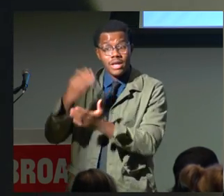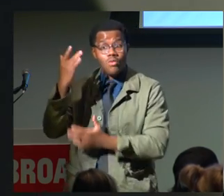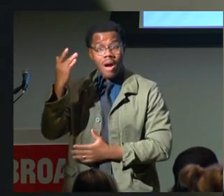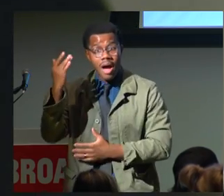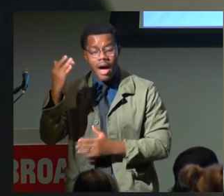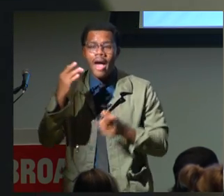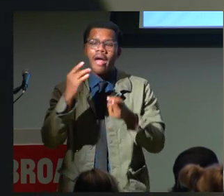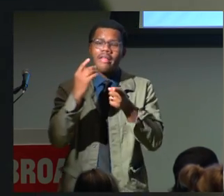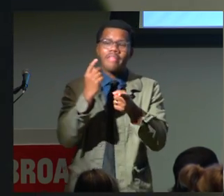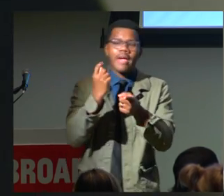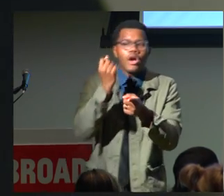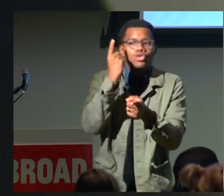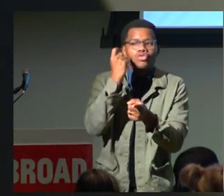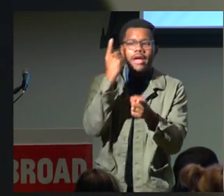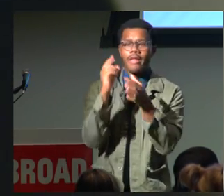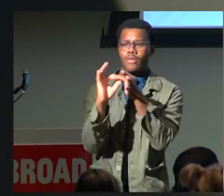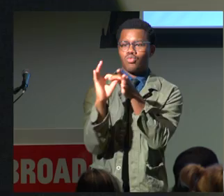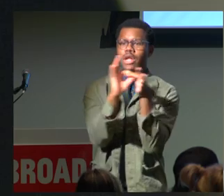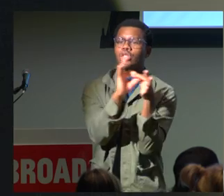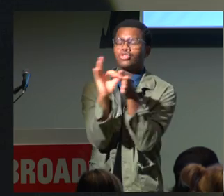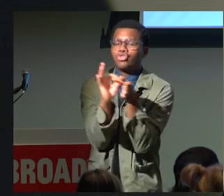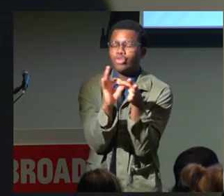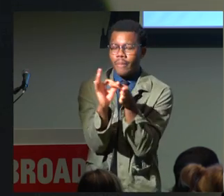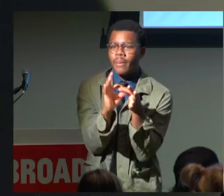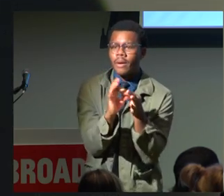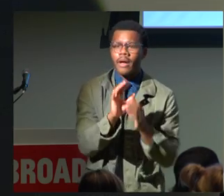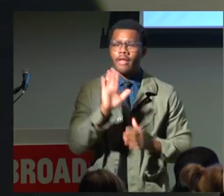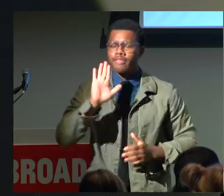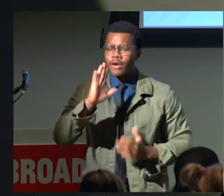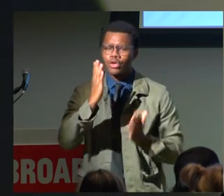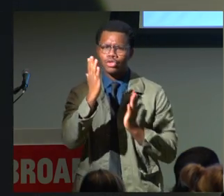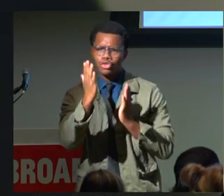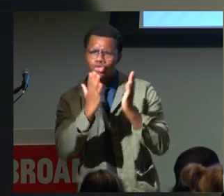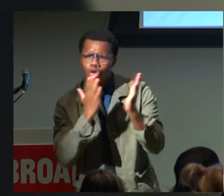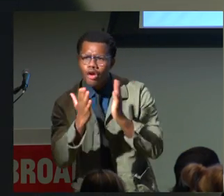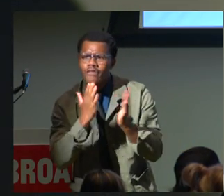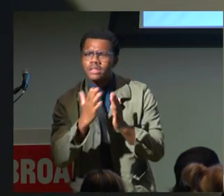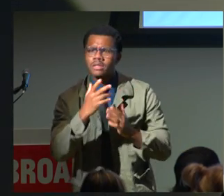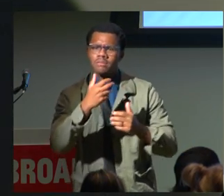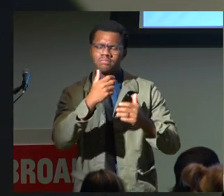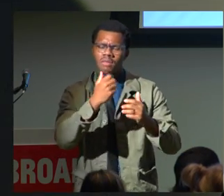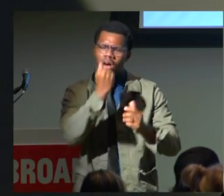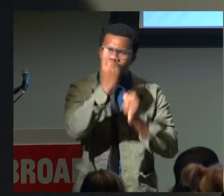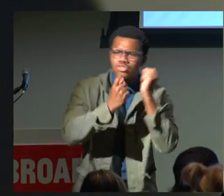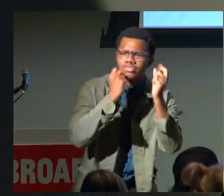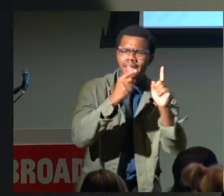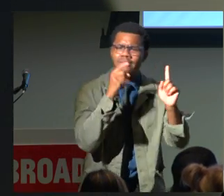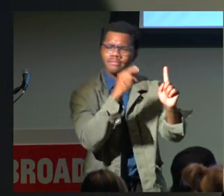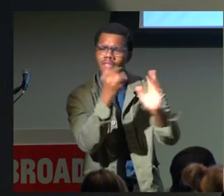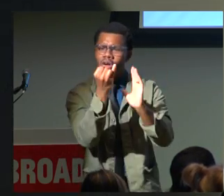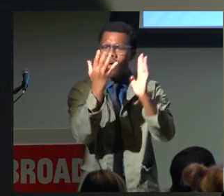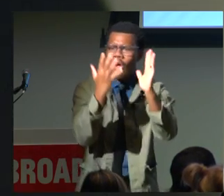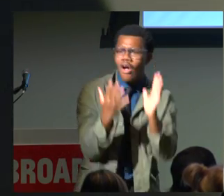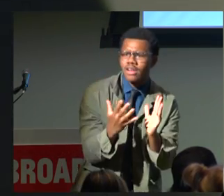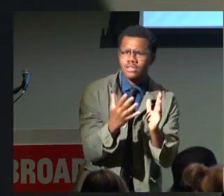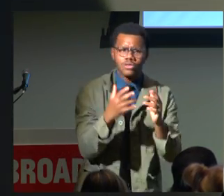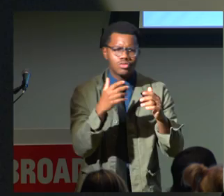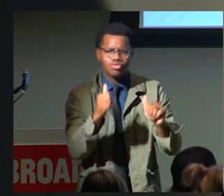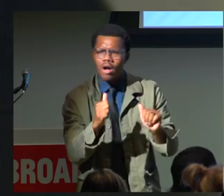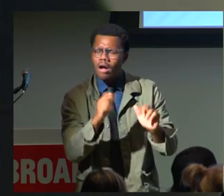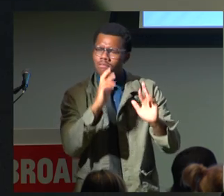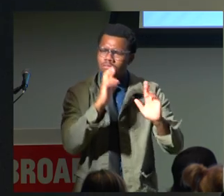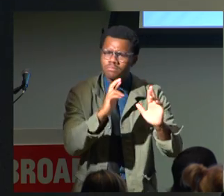And I think the service that they give to their artists and the love and the way that they treat them and how much they try to support the artist, to me, is